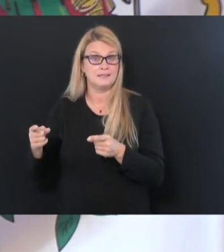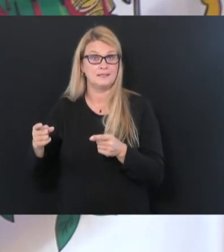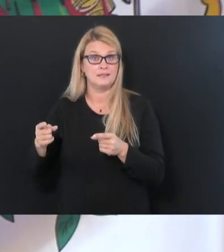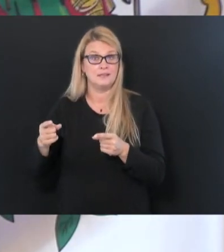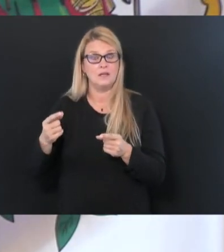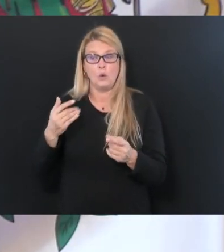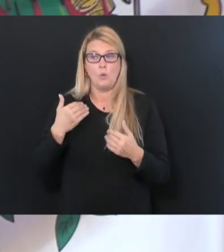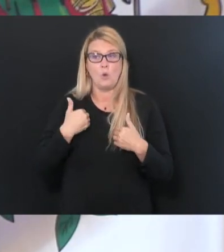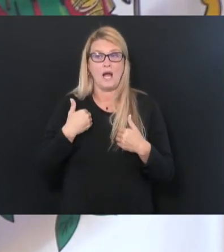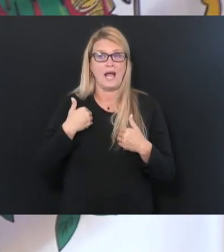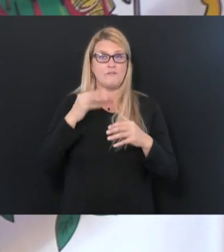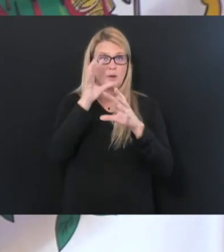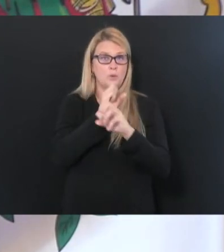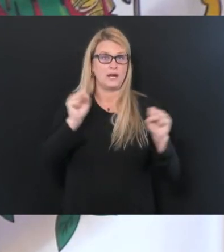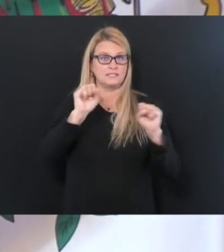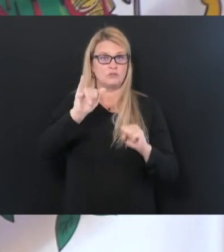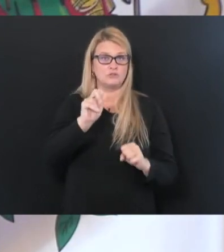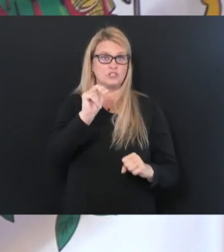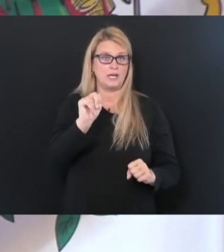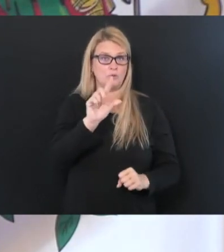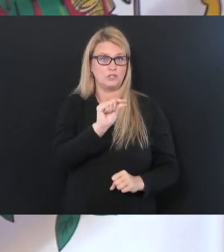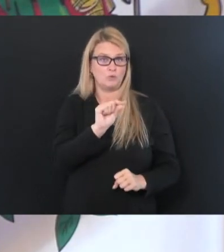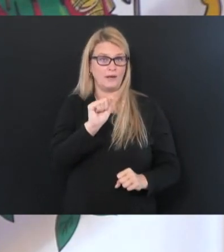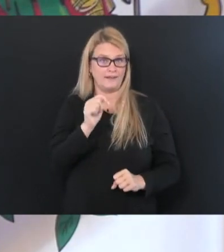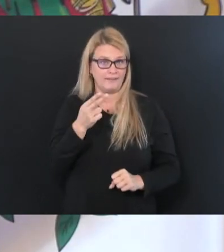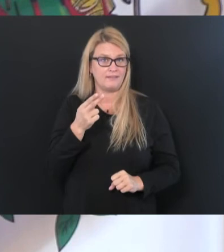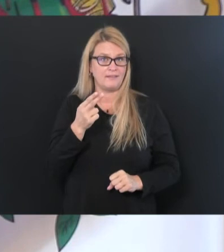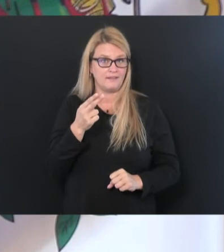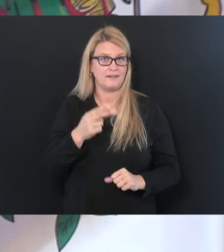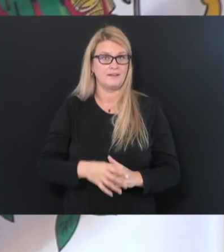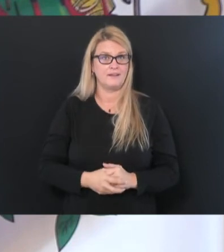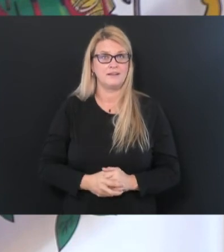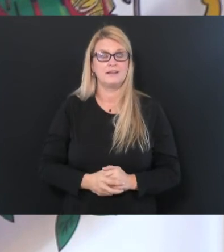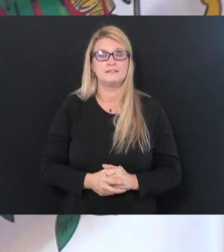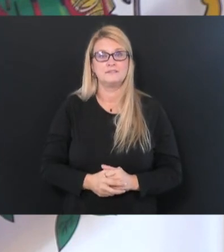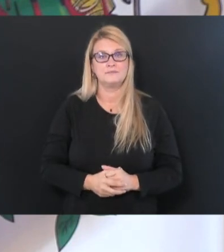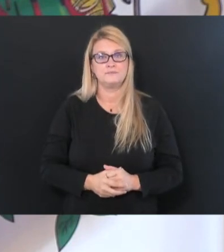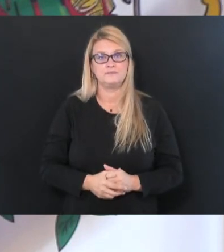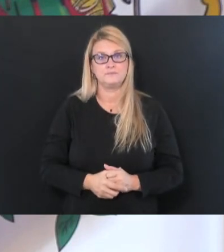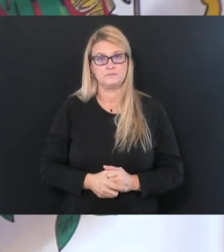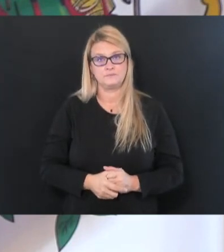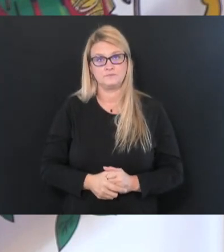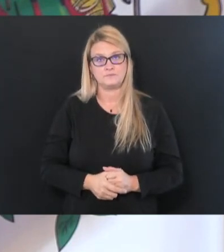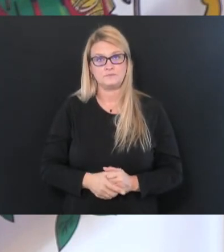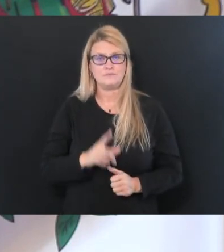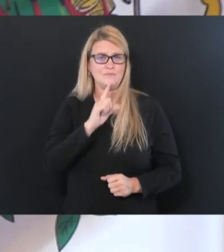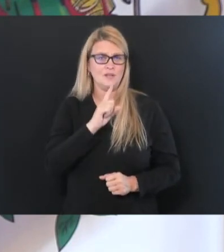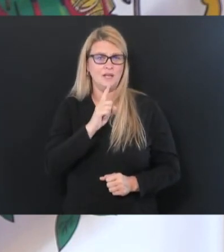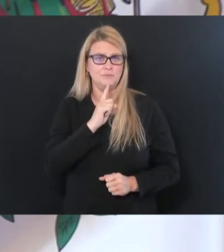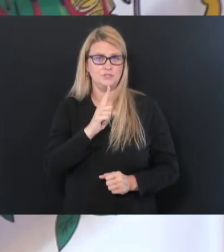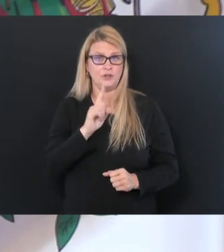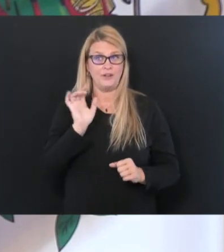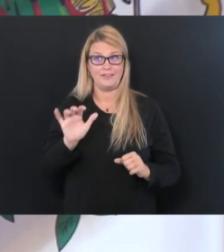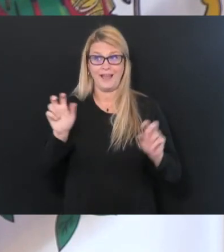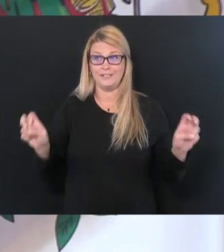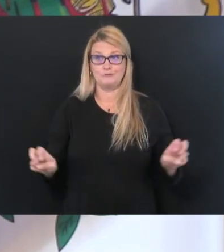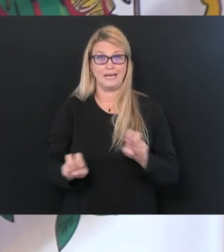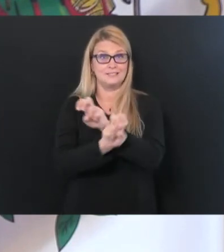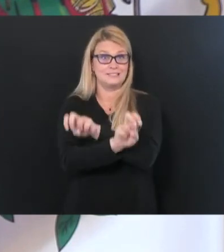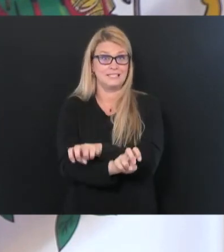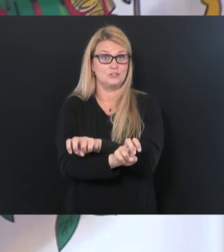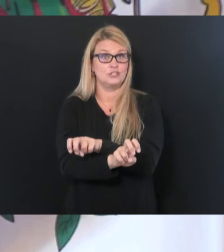president on January the 20th or whatever the date may be, and I'm sure the transition, if it's